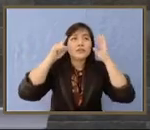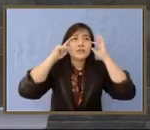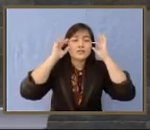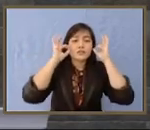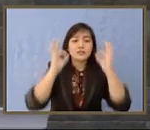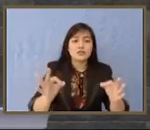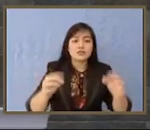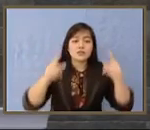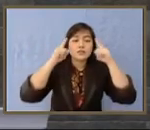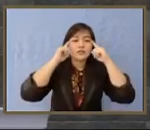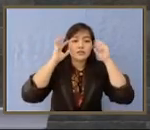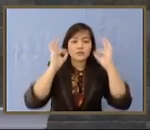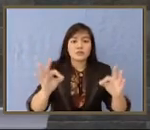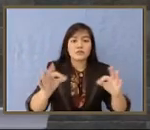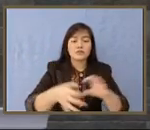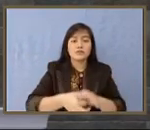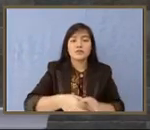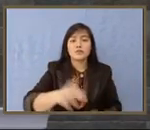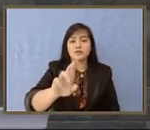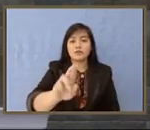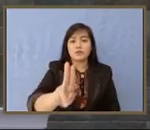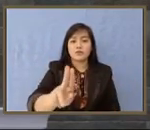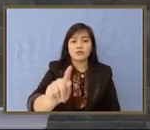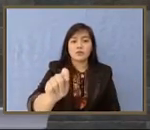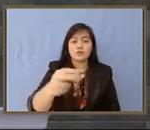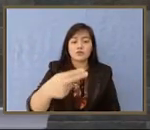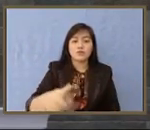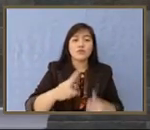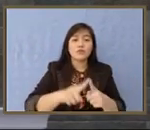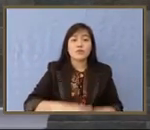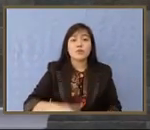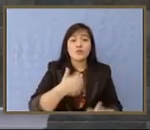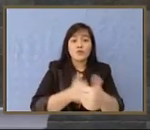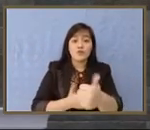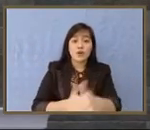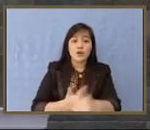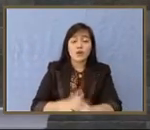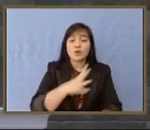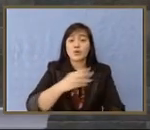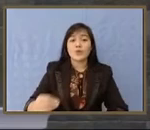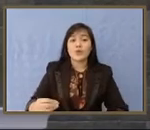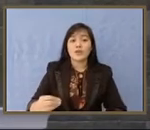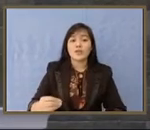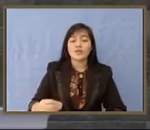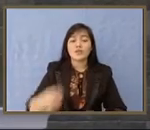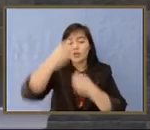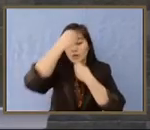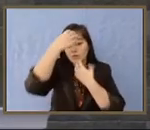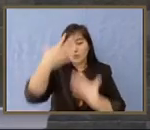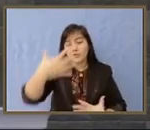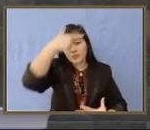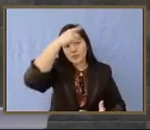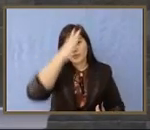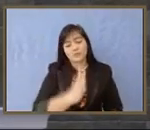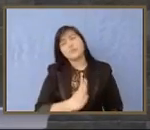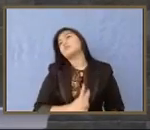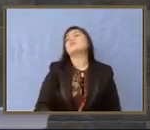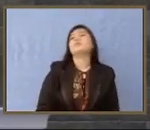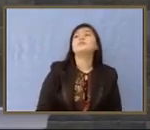yung nagre-represent ng decision ni Ruth sa pagsunod at sa paglingkod sa Diyos. Number one is Ruth's decision.